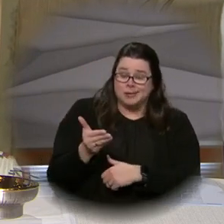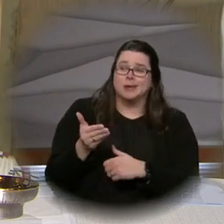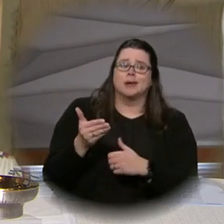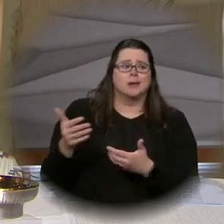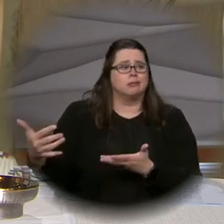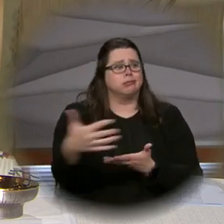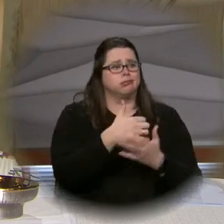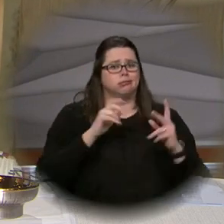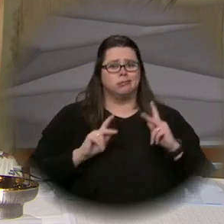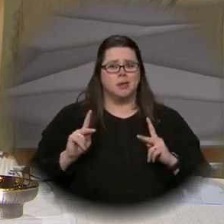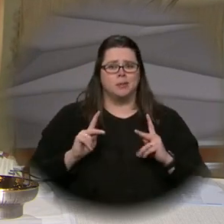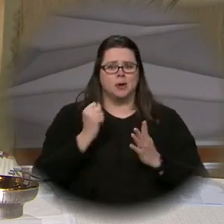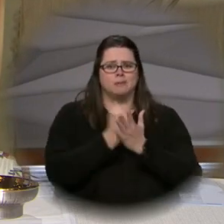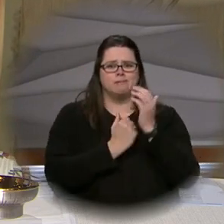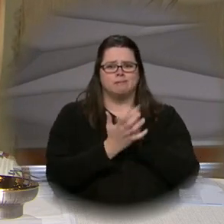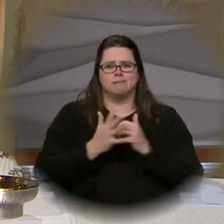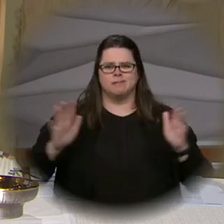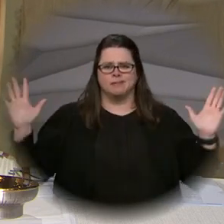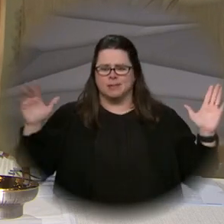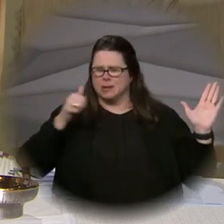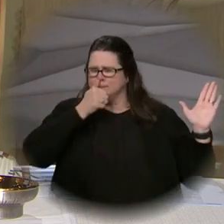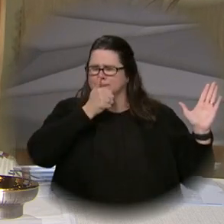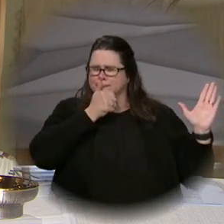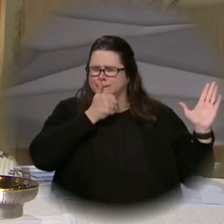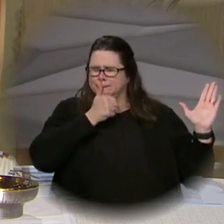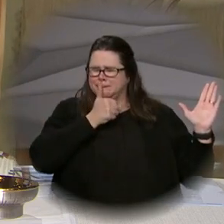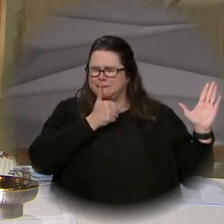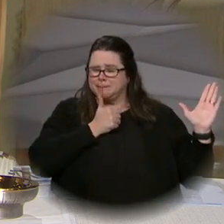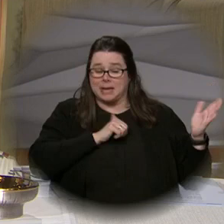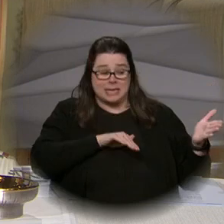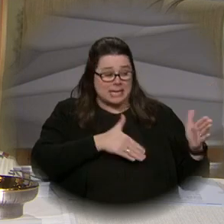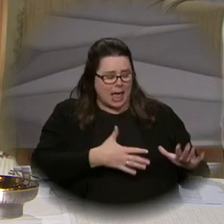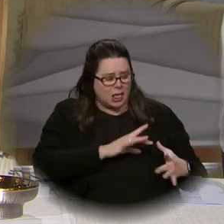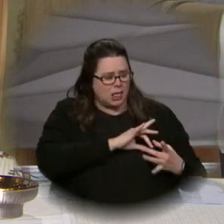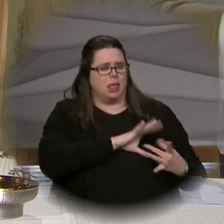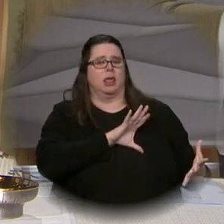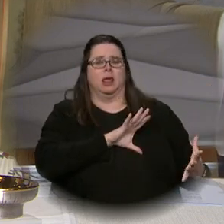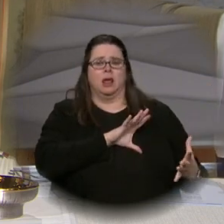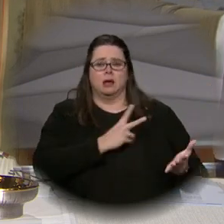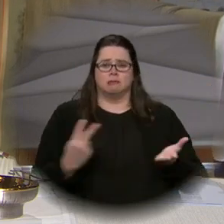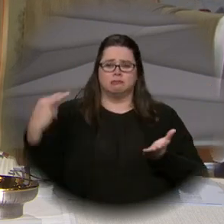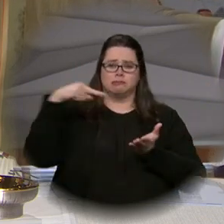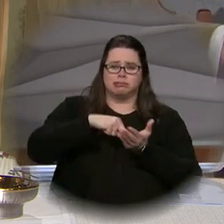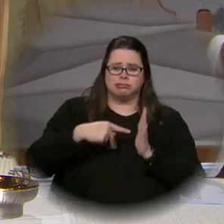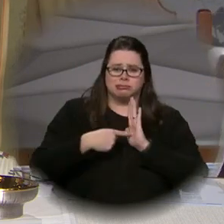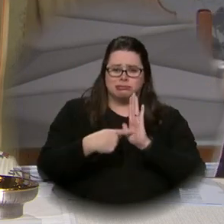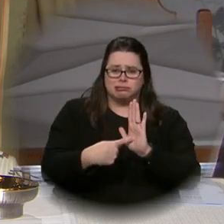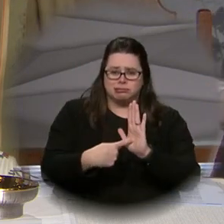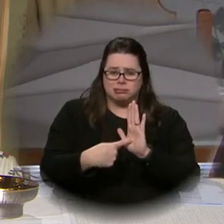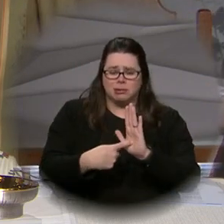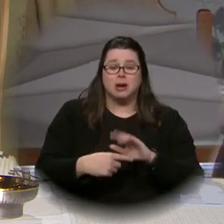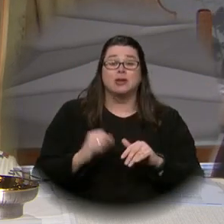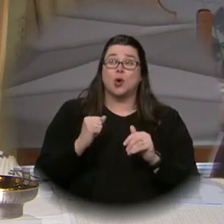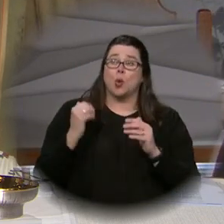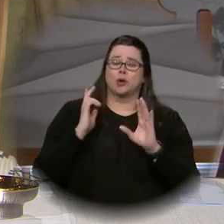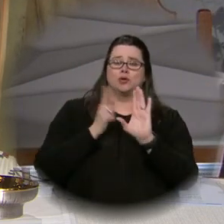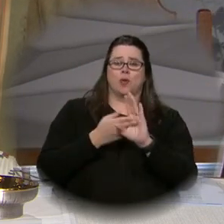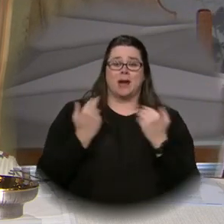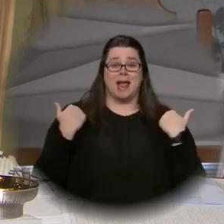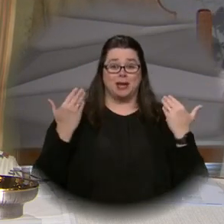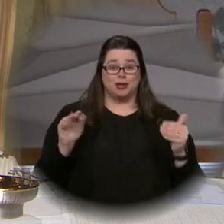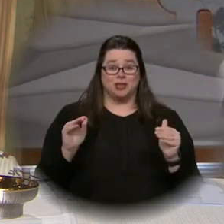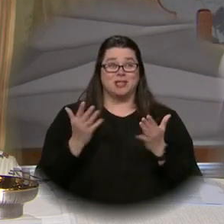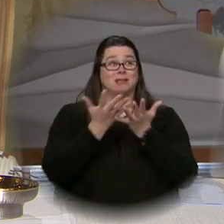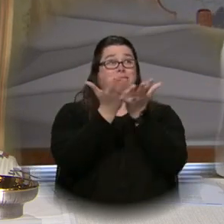out his hands as he endured his passion, so as to break the bonds of death and manifest the resurrection. So with the angels and all the saints,